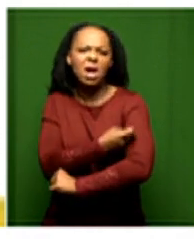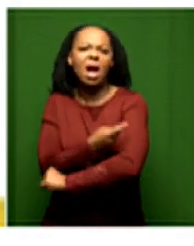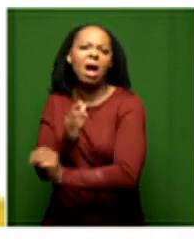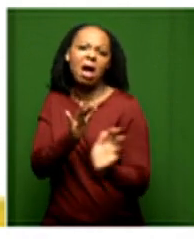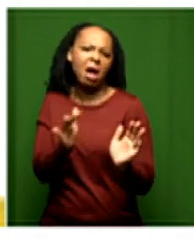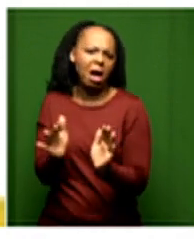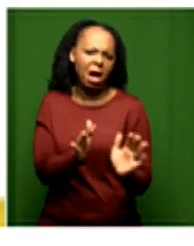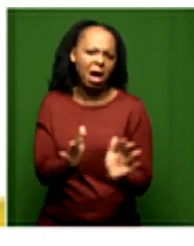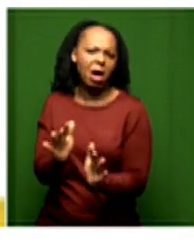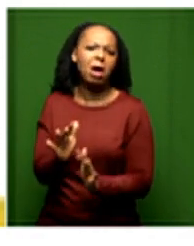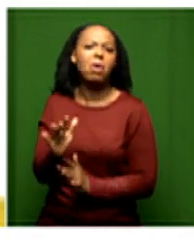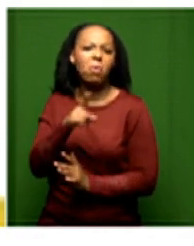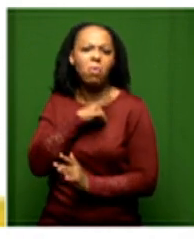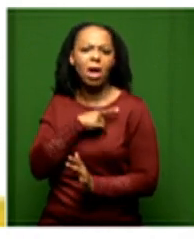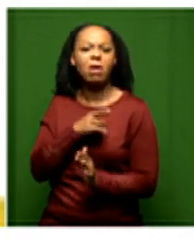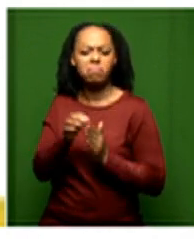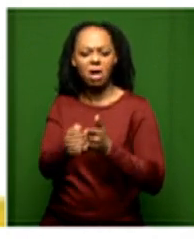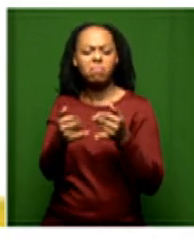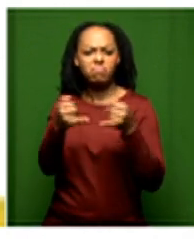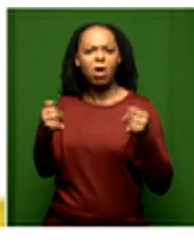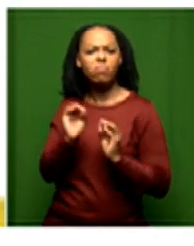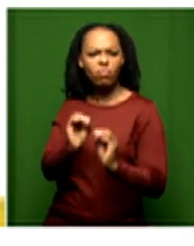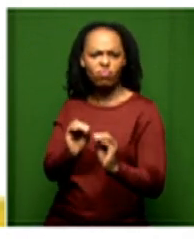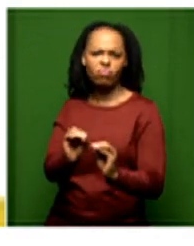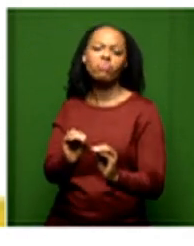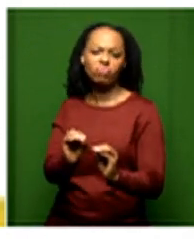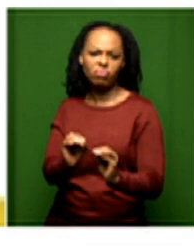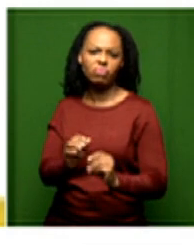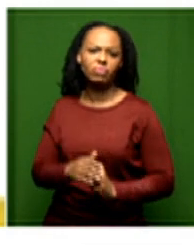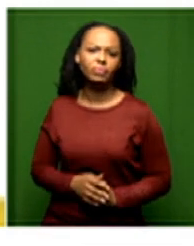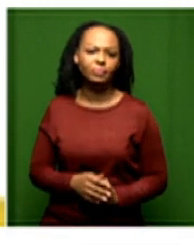according to the guidance that is there by the Medical Research Council.